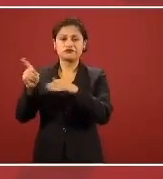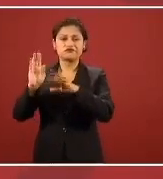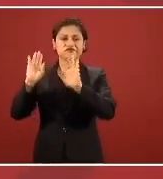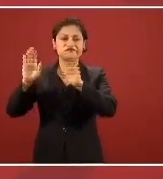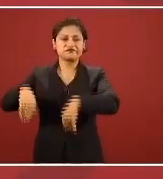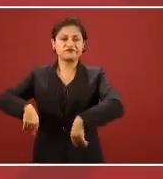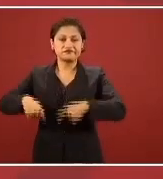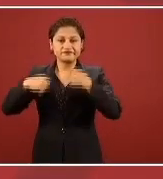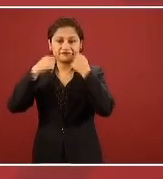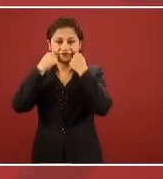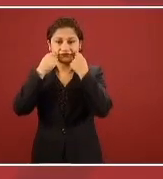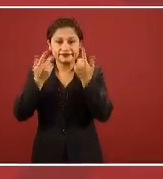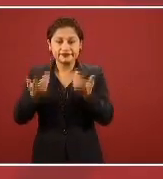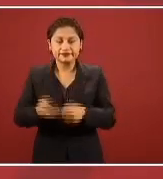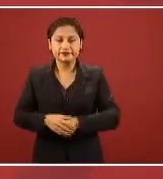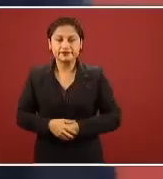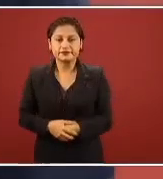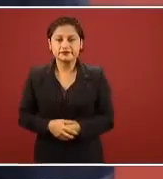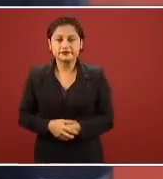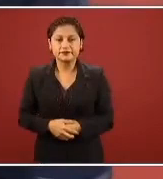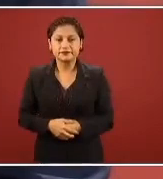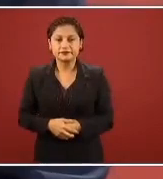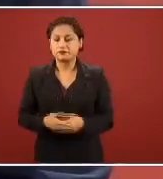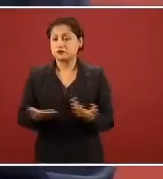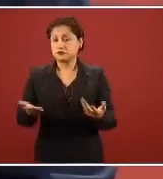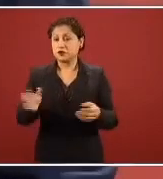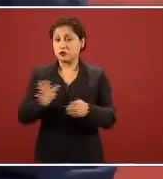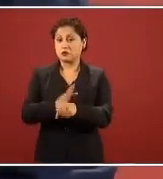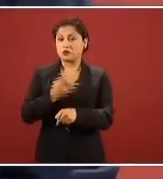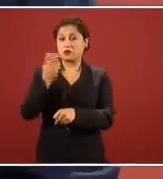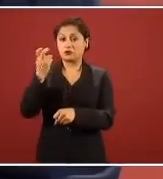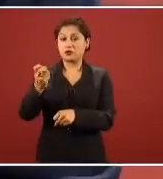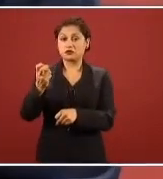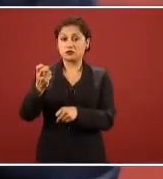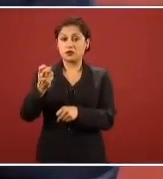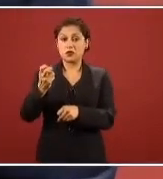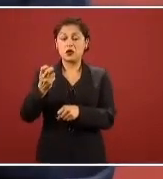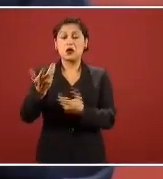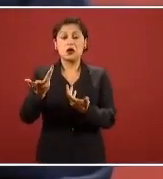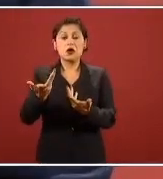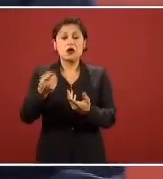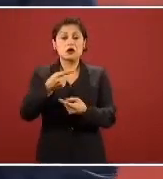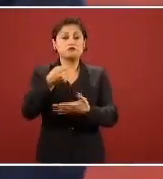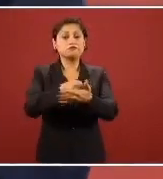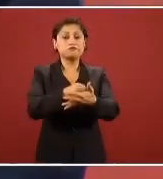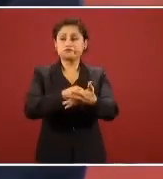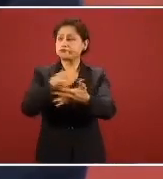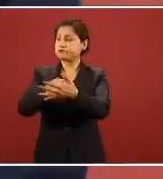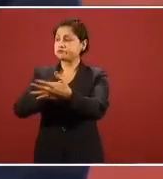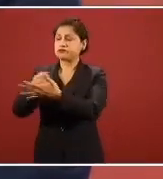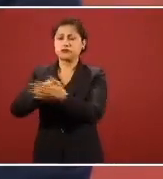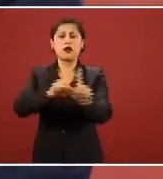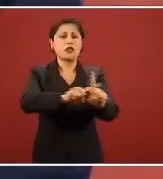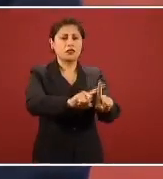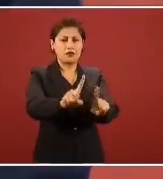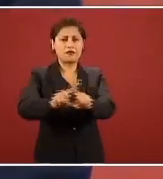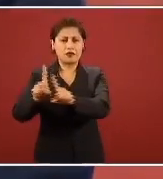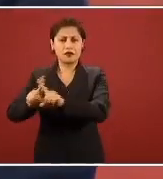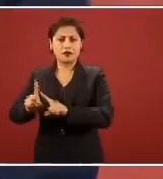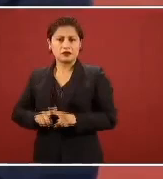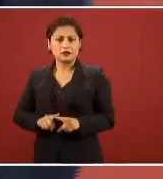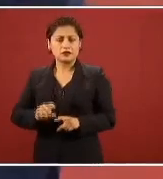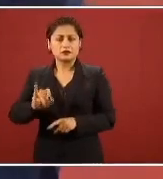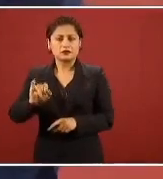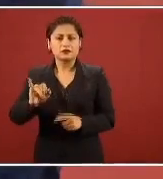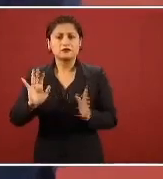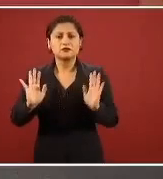floor. Entonces, son otros los movimientos. So there are other movements. No meterse. Not getting